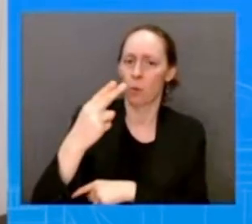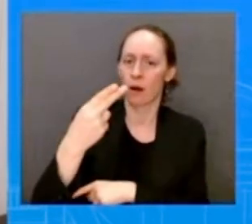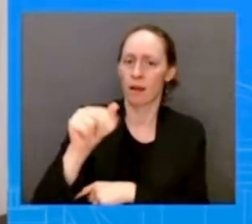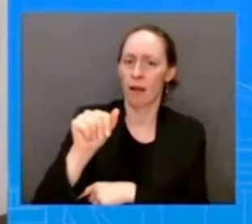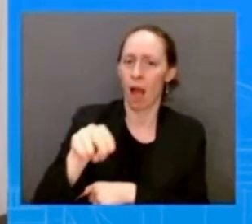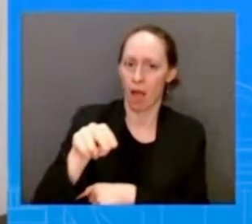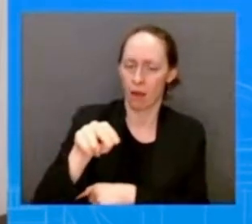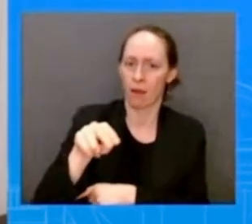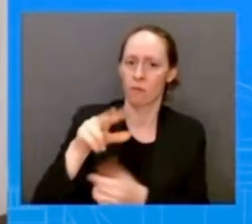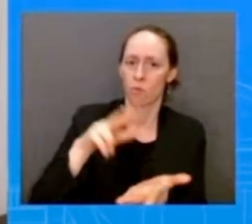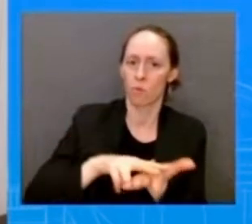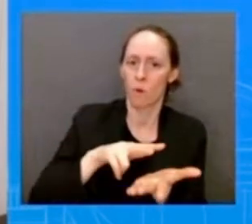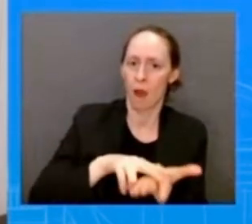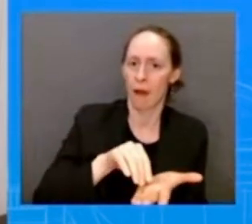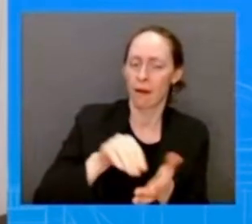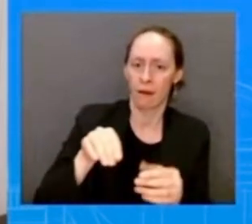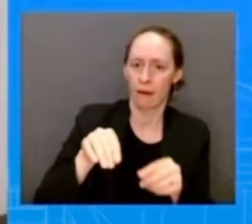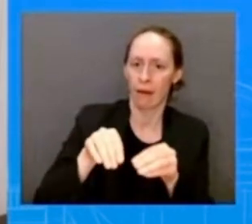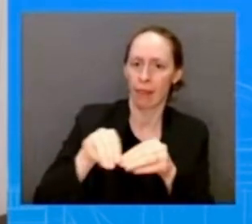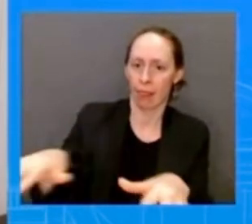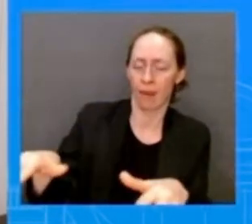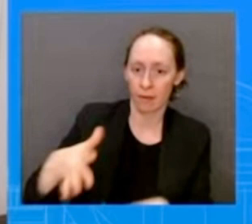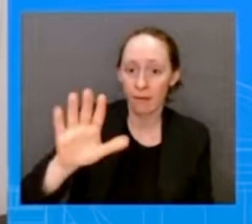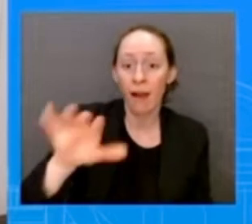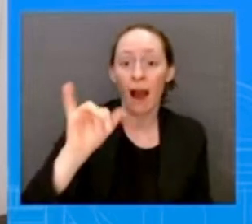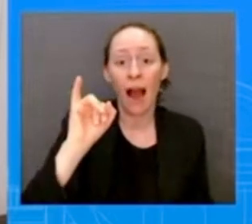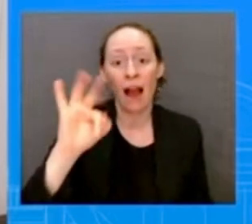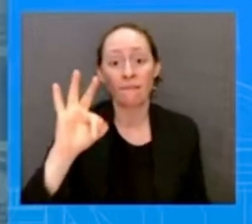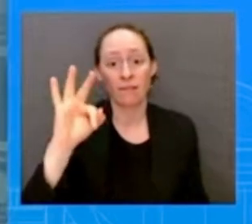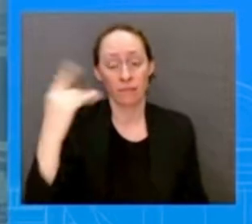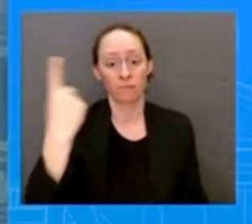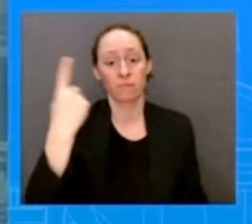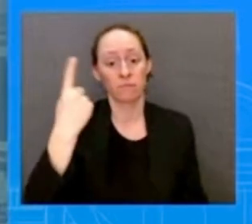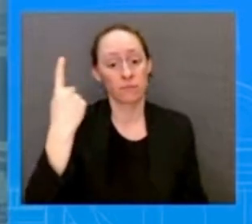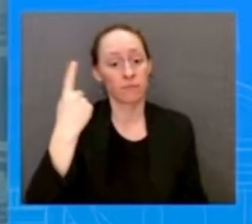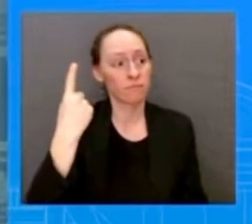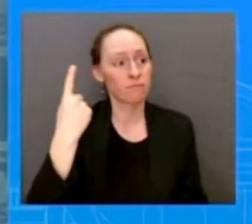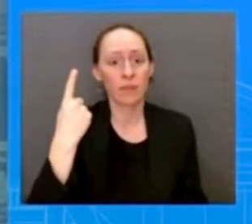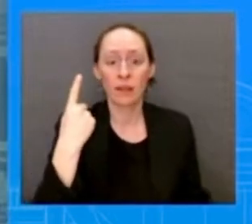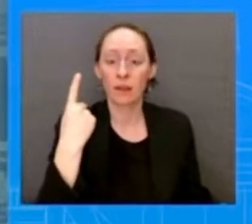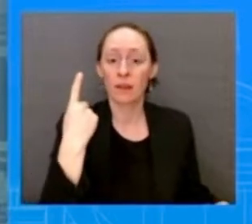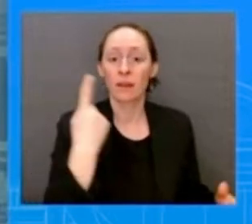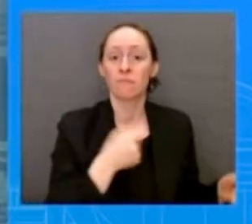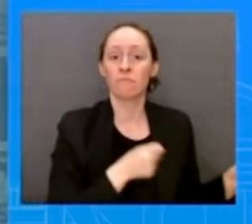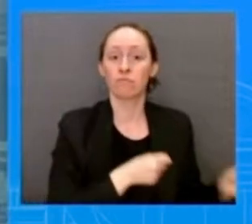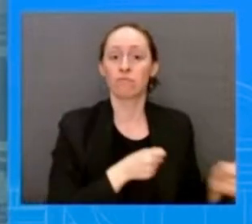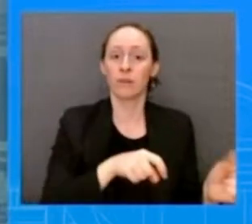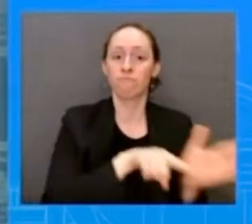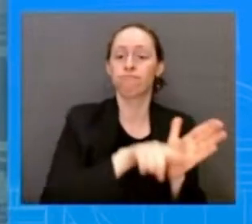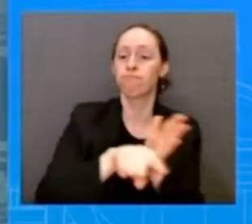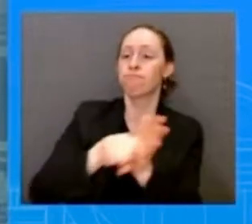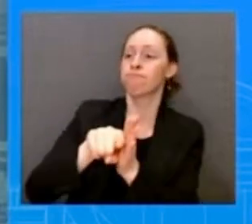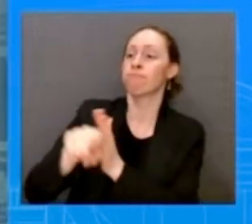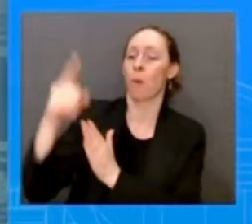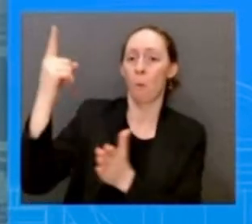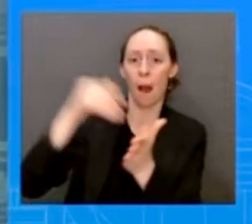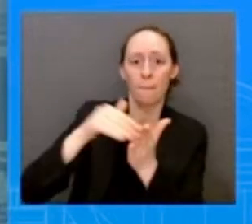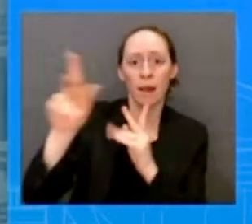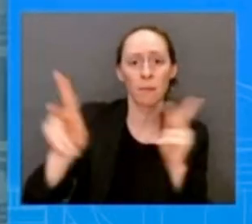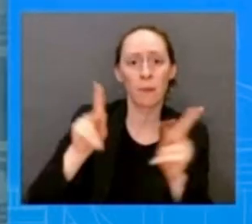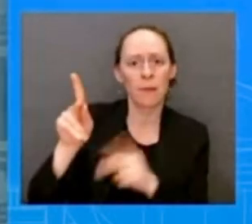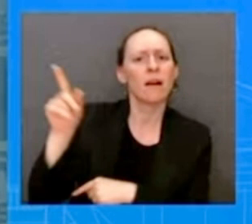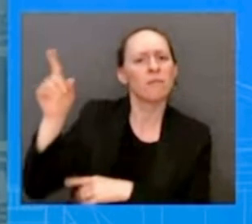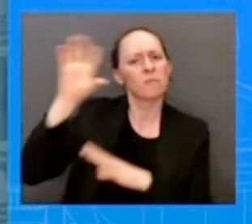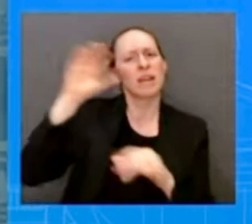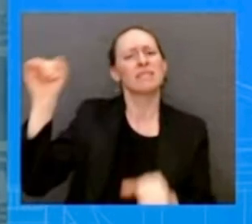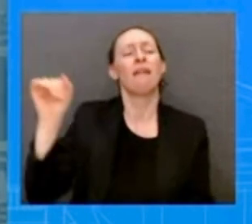Americans with guns, would the president just let that slide? Nobody's letting anything slide. That's why the president wants the intelligence community to work so hard